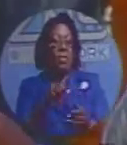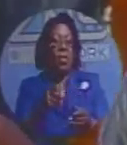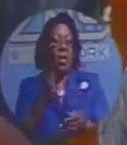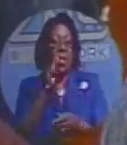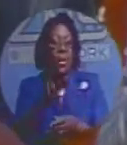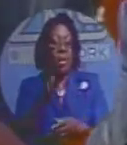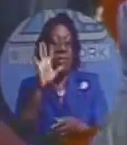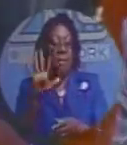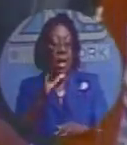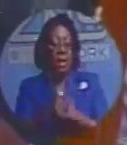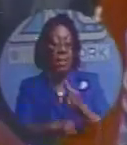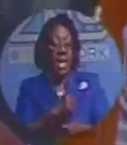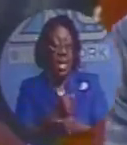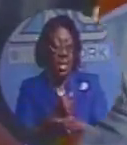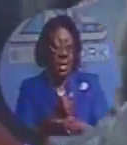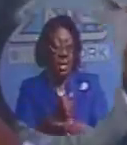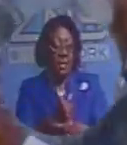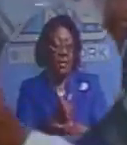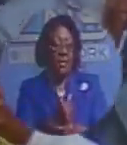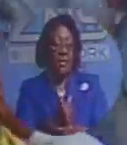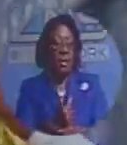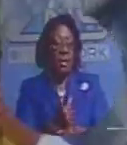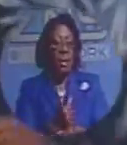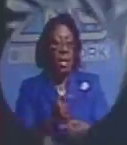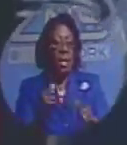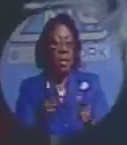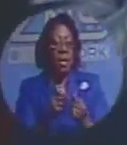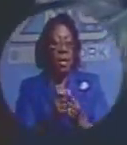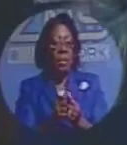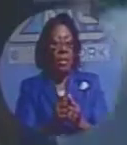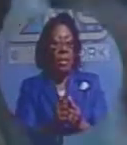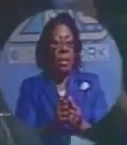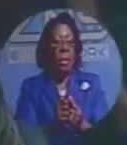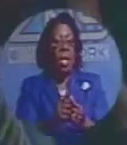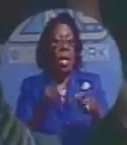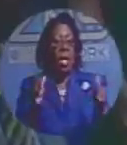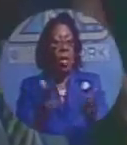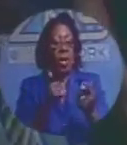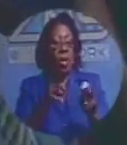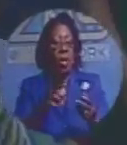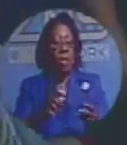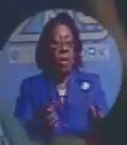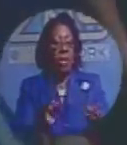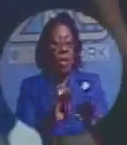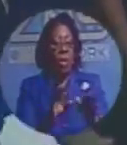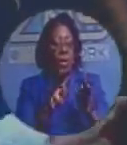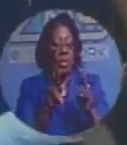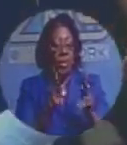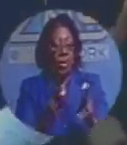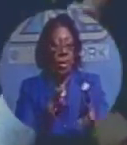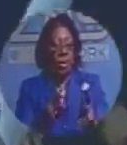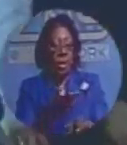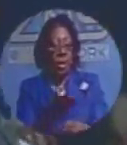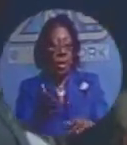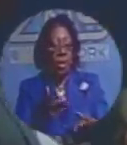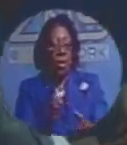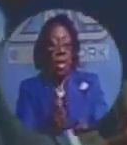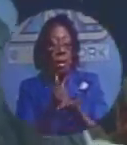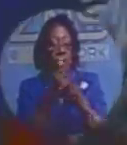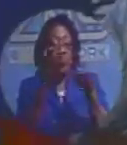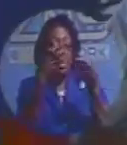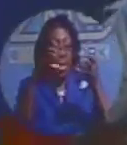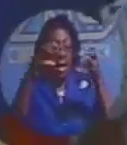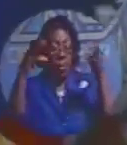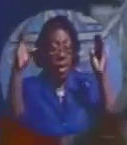were international recording artist C.C. Winans, Jones Communications CEO Wendell Jones, president of Fidelity Bank Gregory